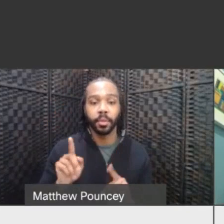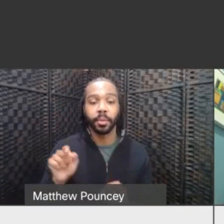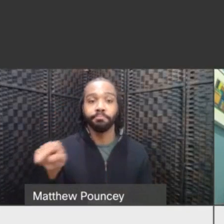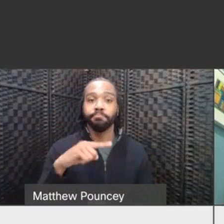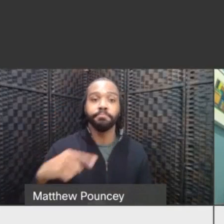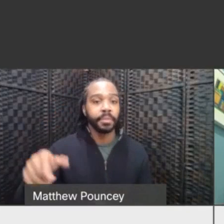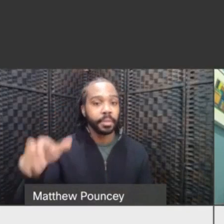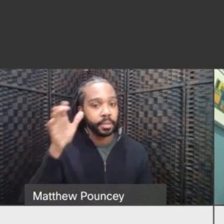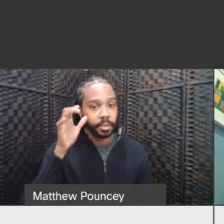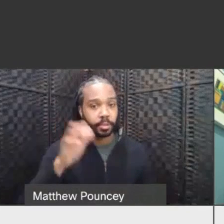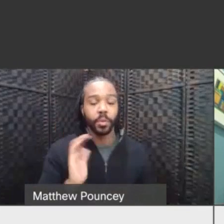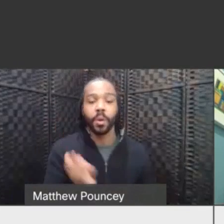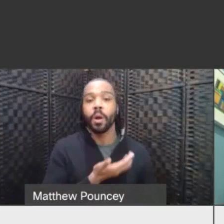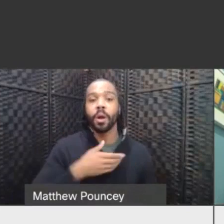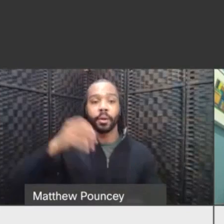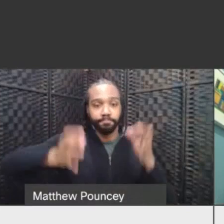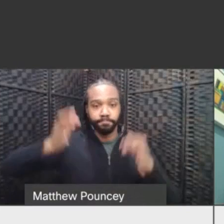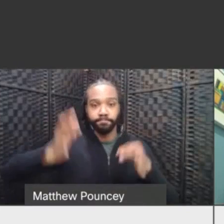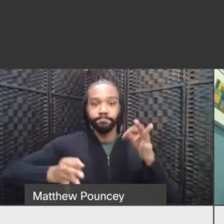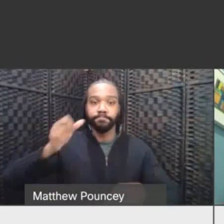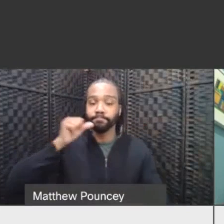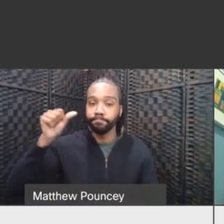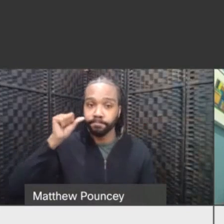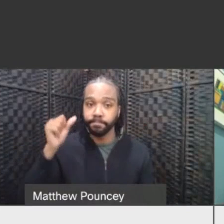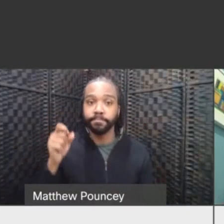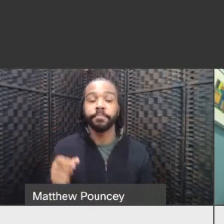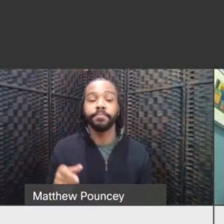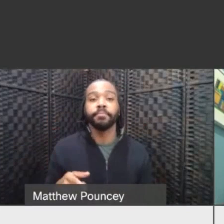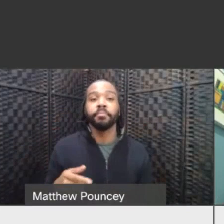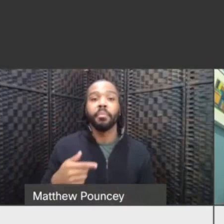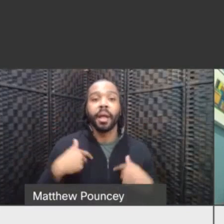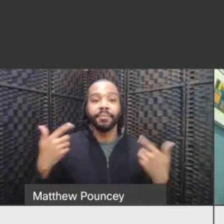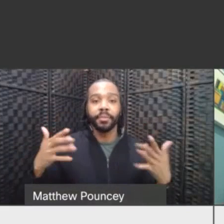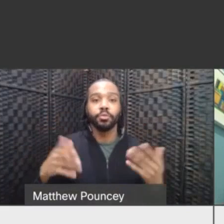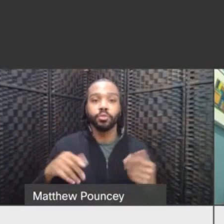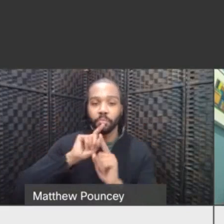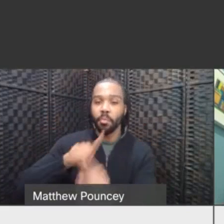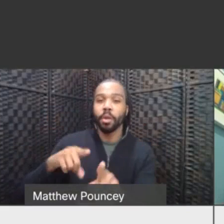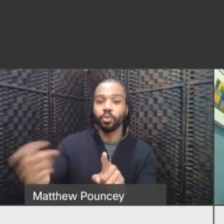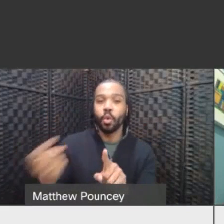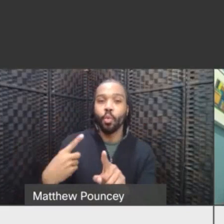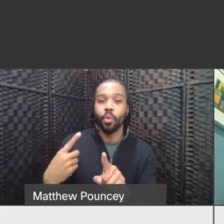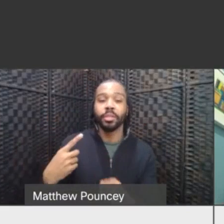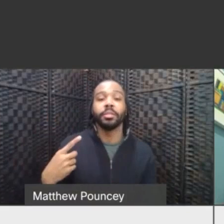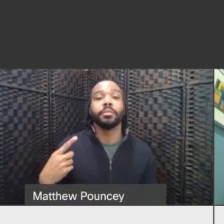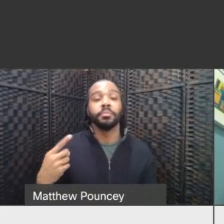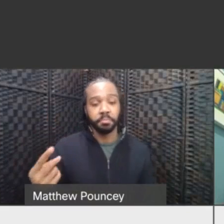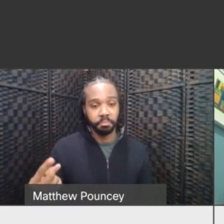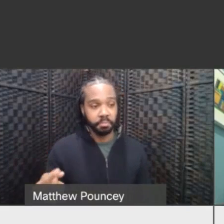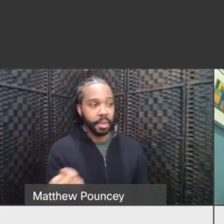listened to our hearing yesterday, I responded to a question regarding whether we are